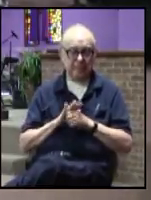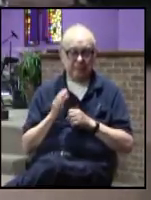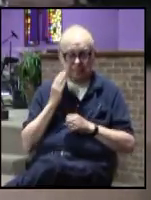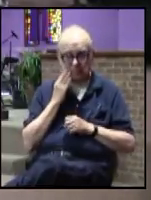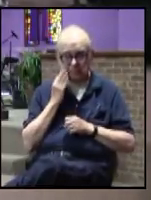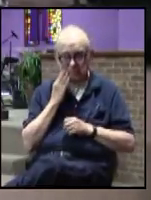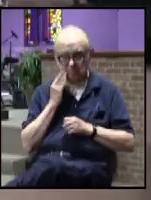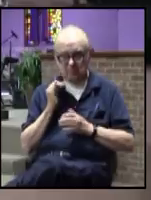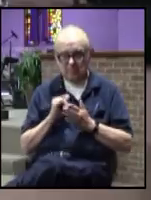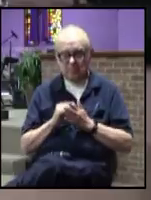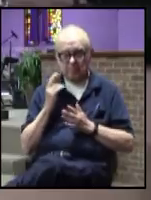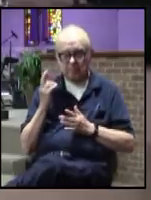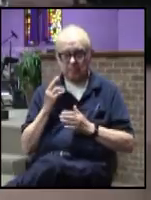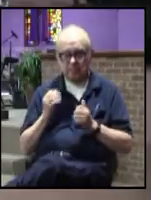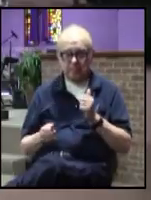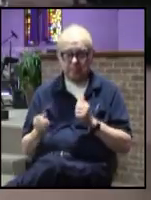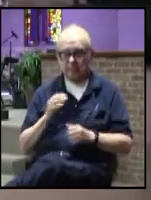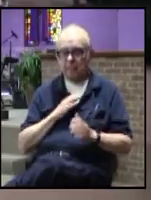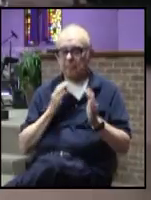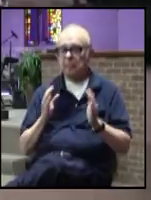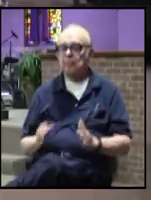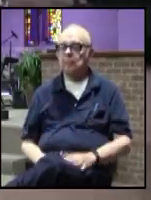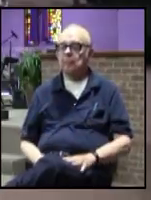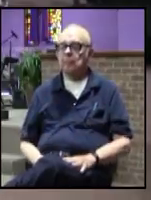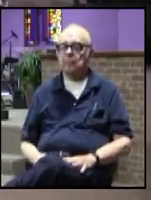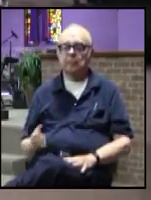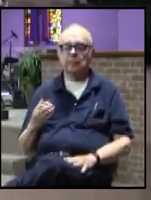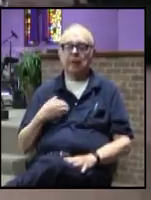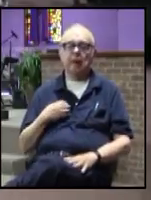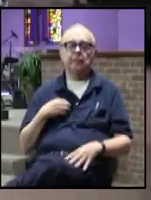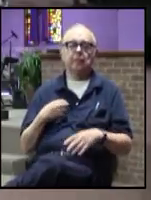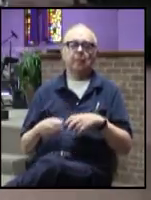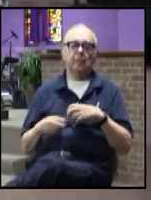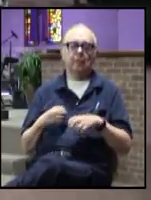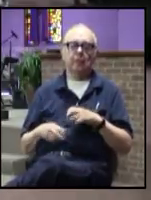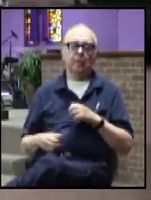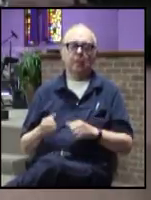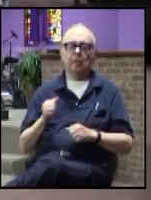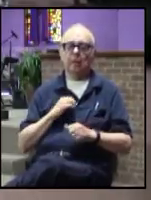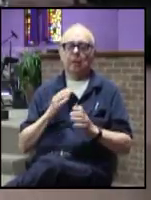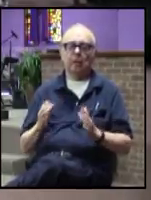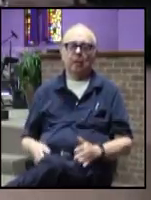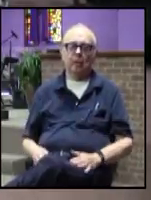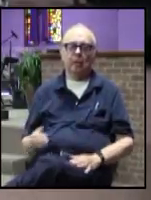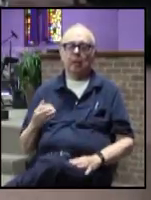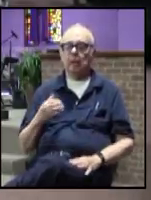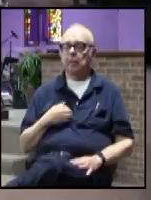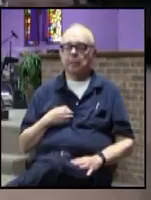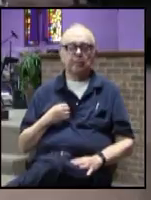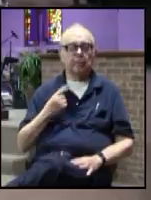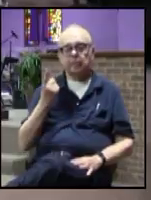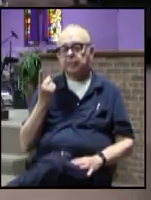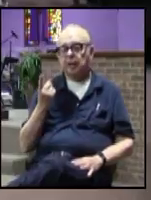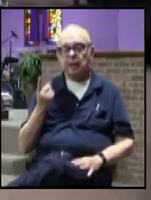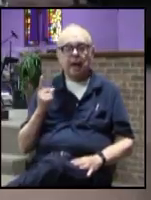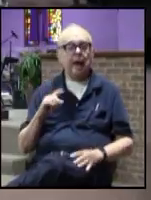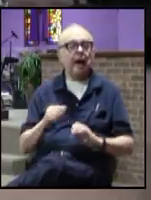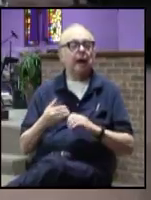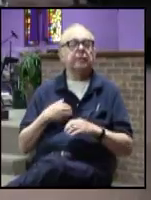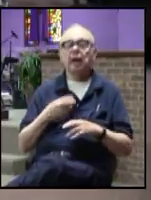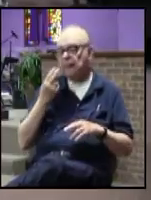totally convinced that the reason that most Christians have issues is most Christians have no clue how to have